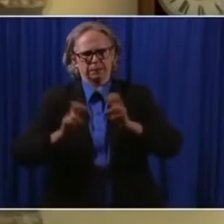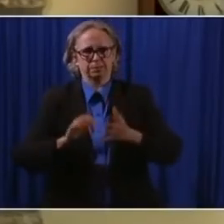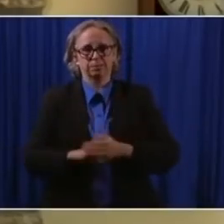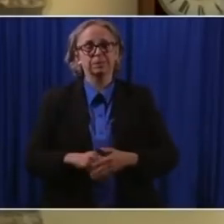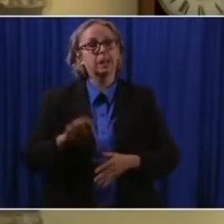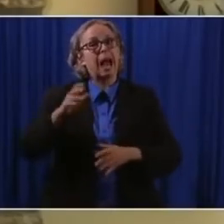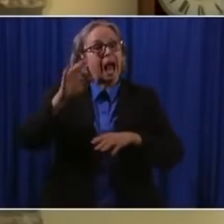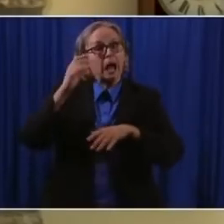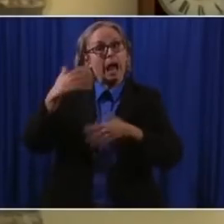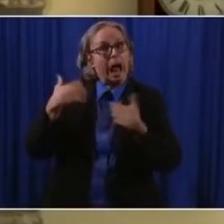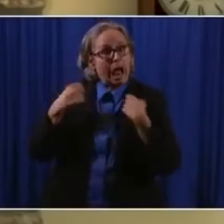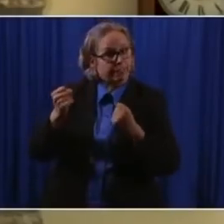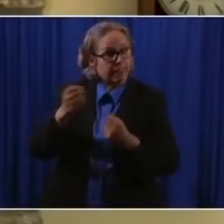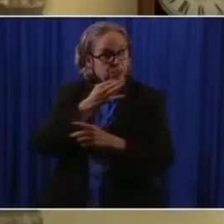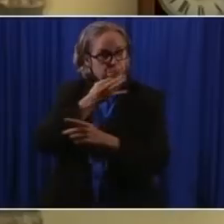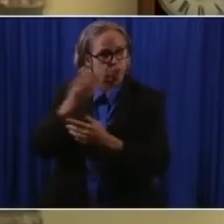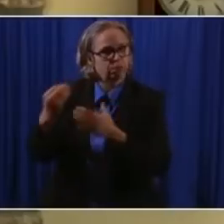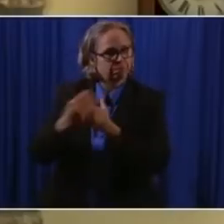kids to play.